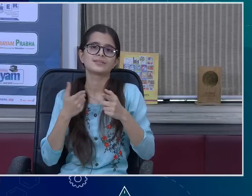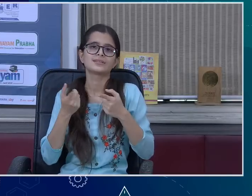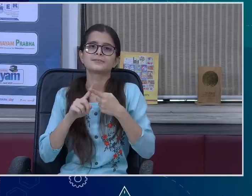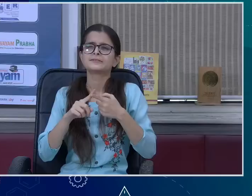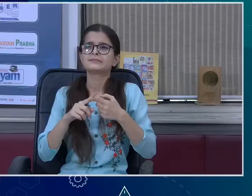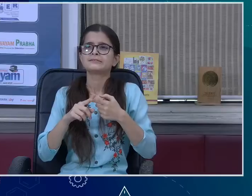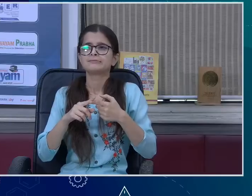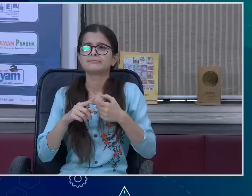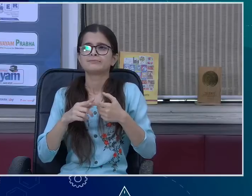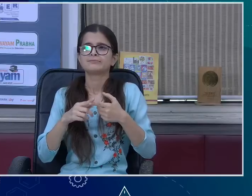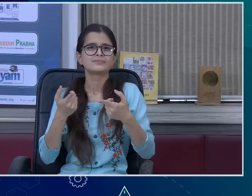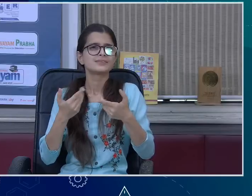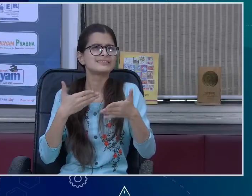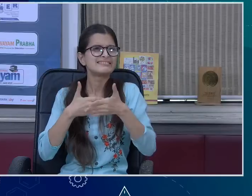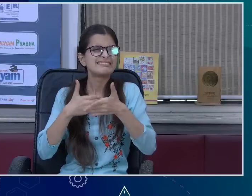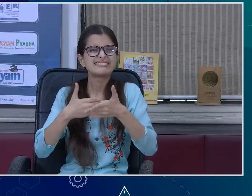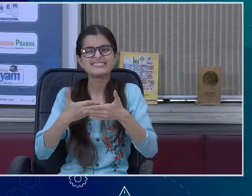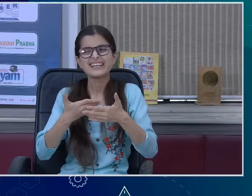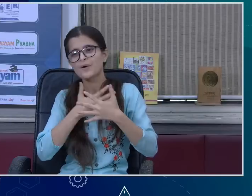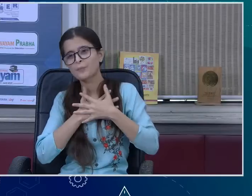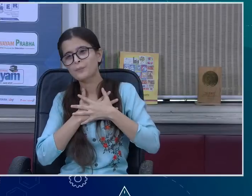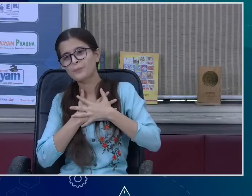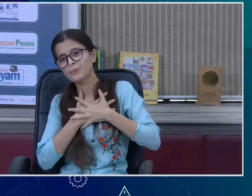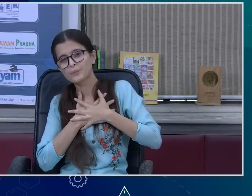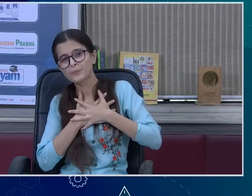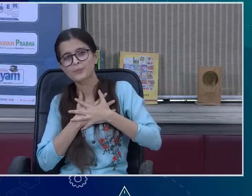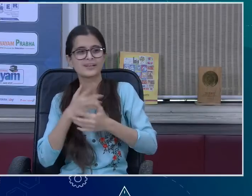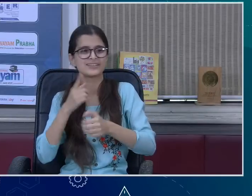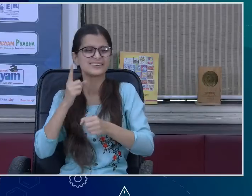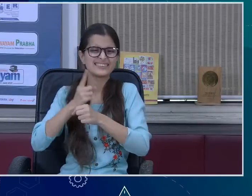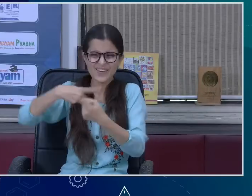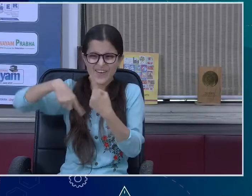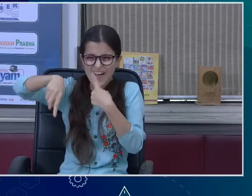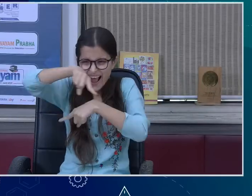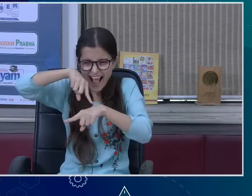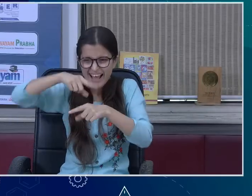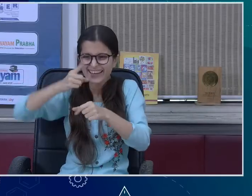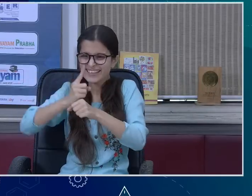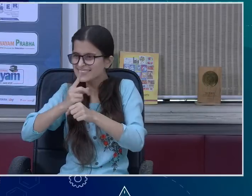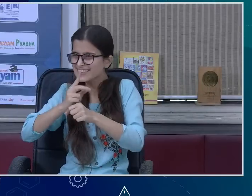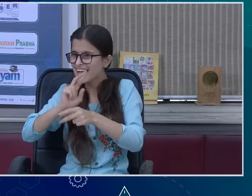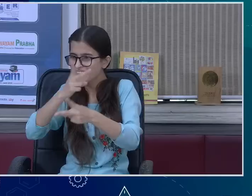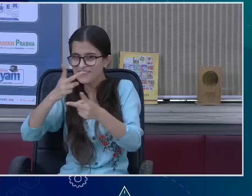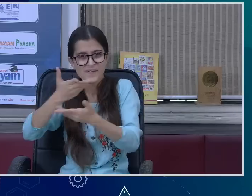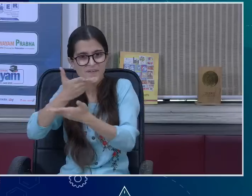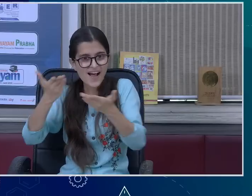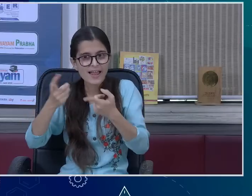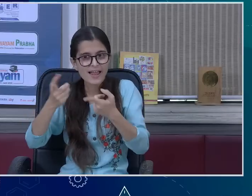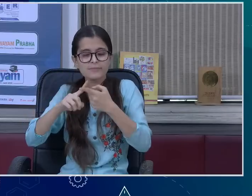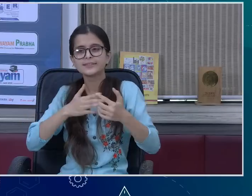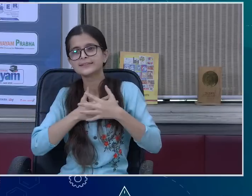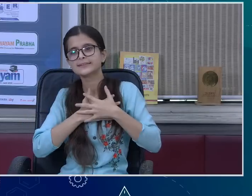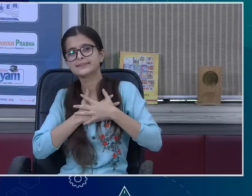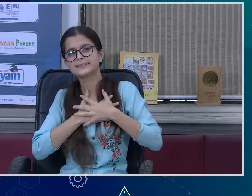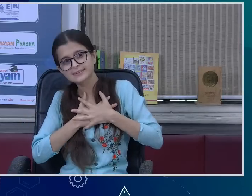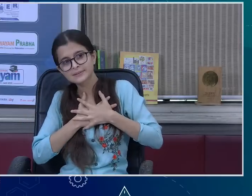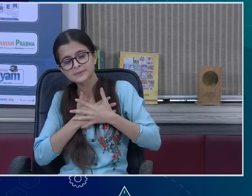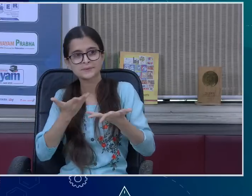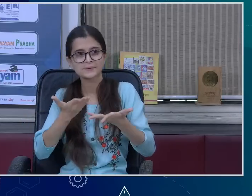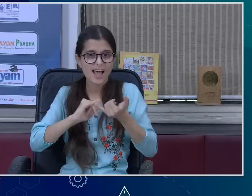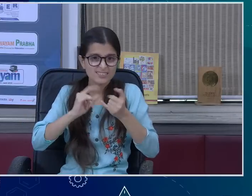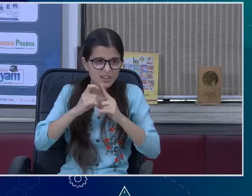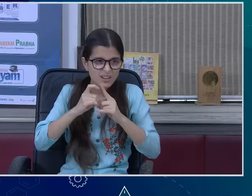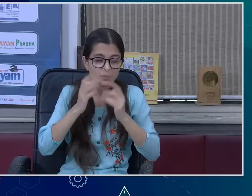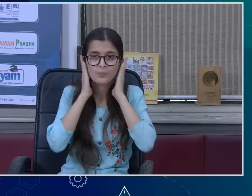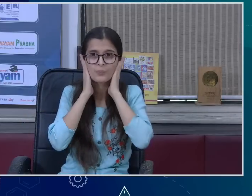there's something called an empathy circle. Teachers and people around can actually develop, wherein these